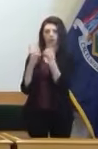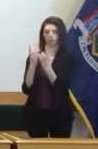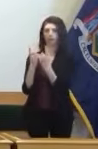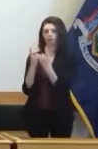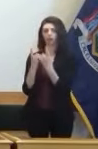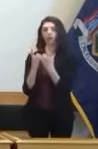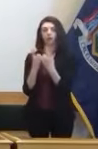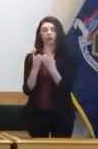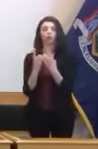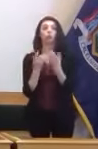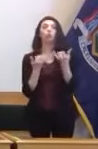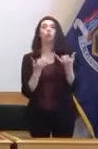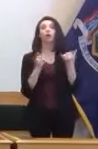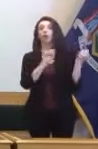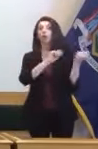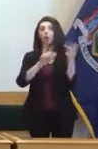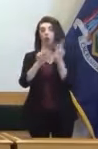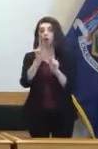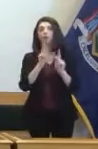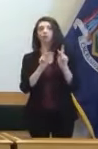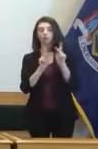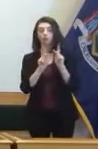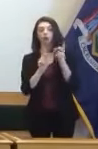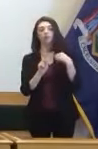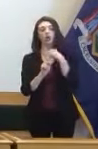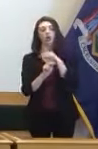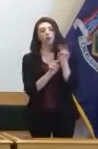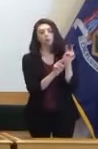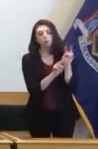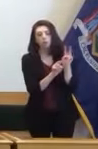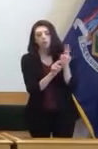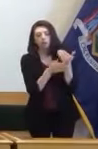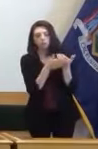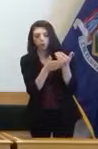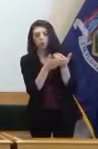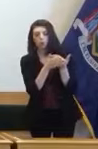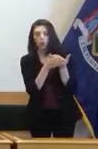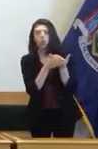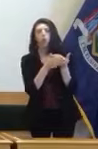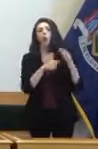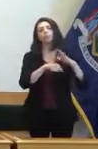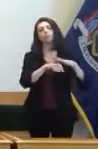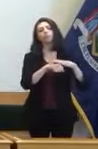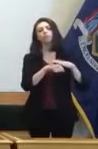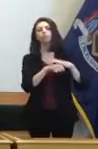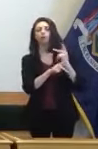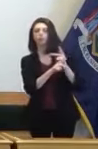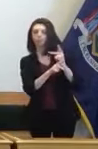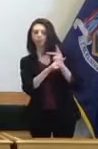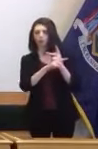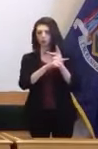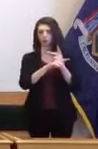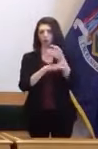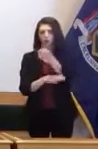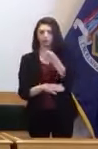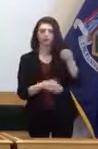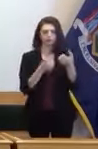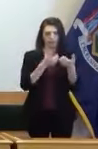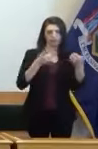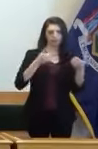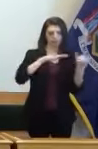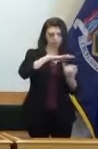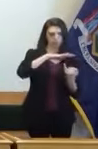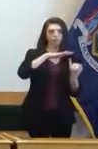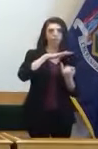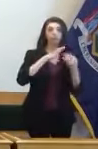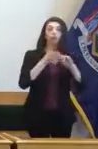be under, right now, all the people that we're monitoring are under precautionary quarantine, which means that they're being monitored